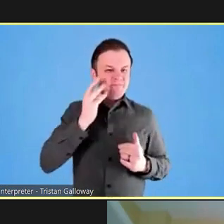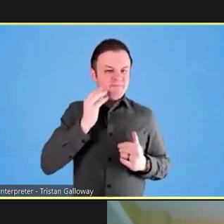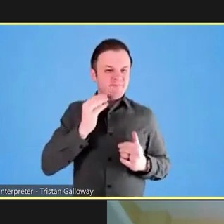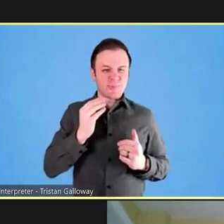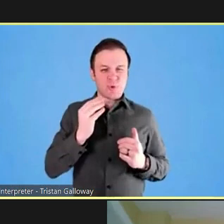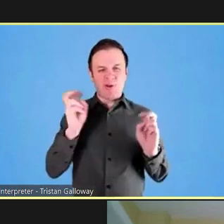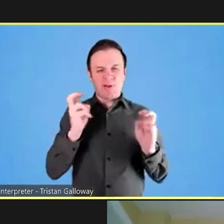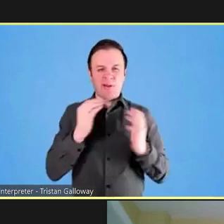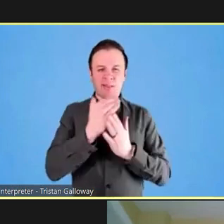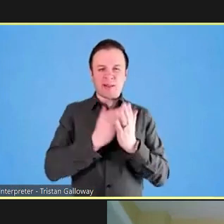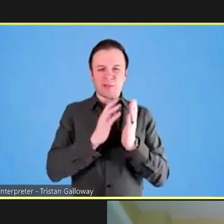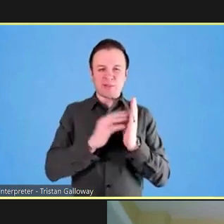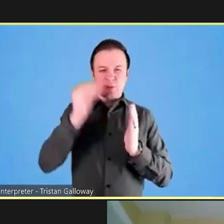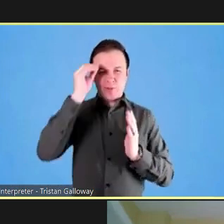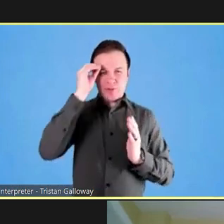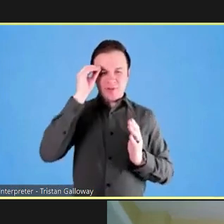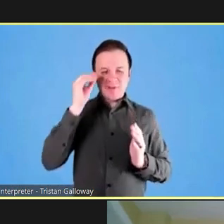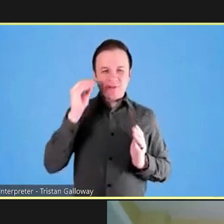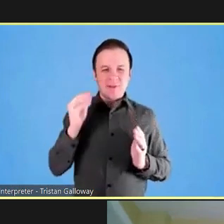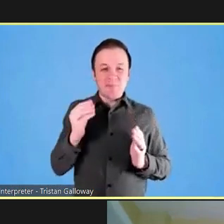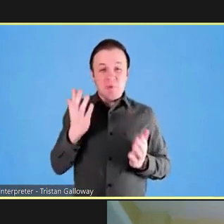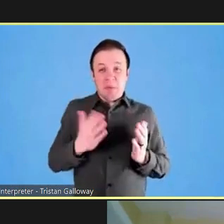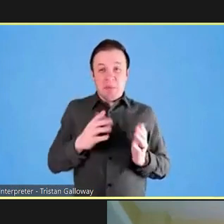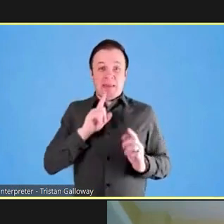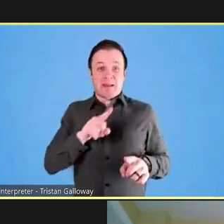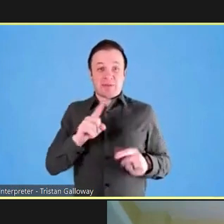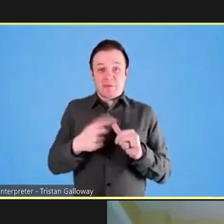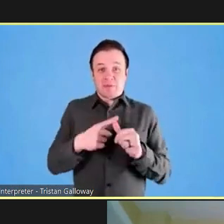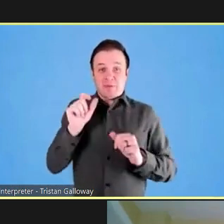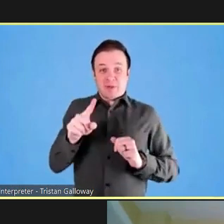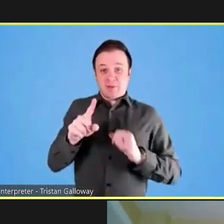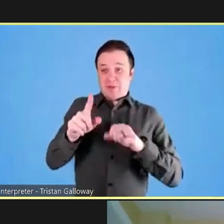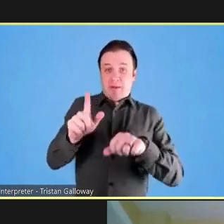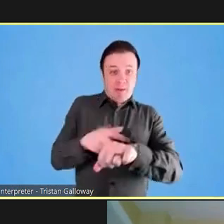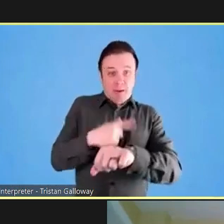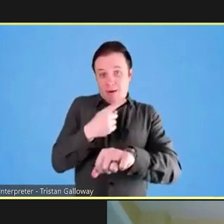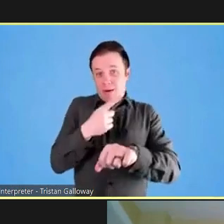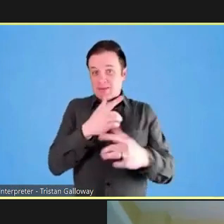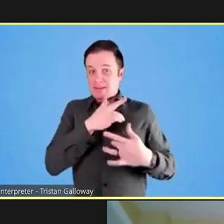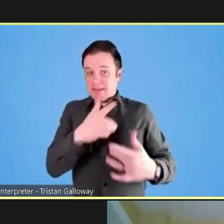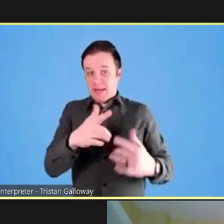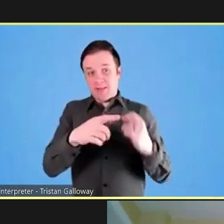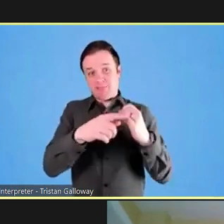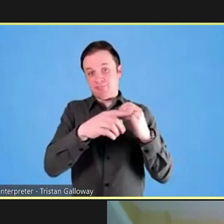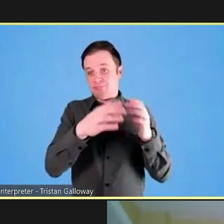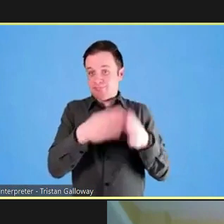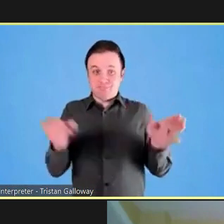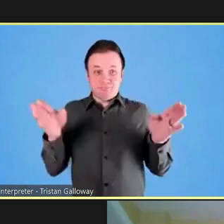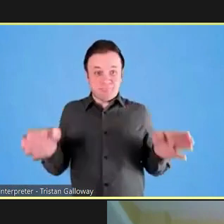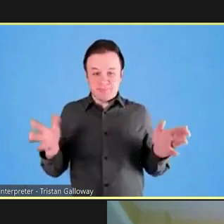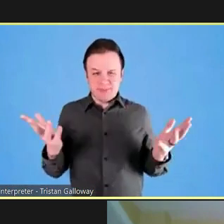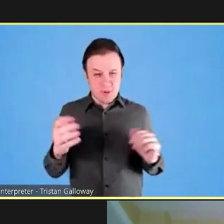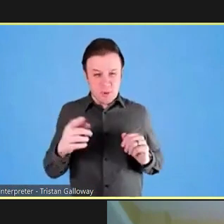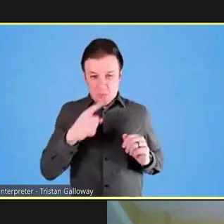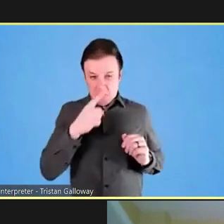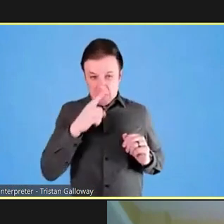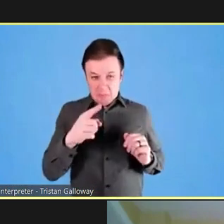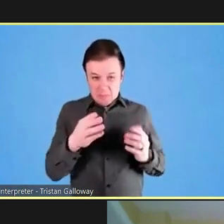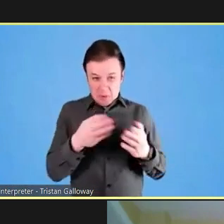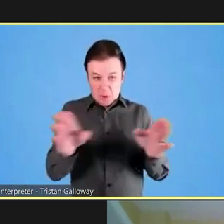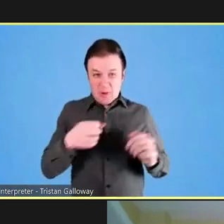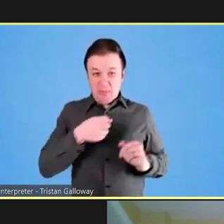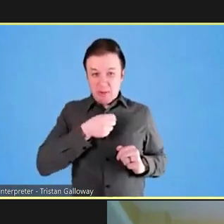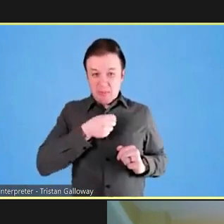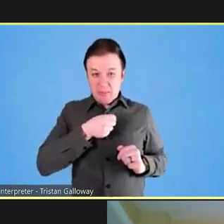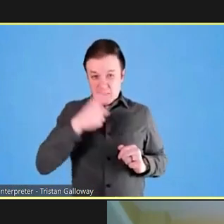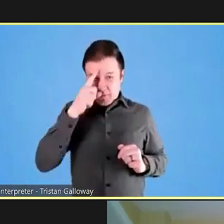learned, or even help answer the very first question, how long has it taken? So if we could open up mics for